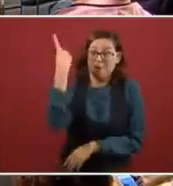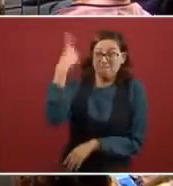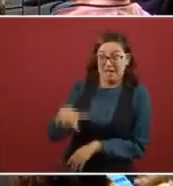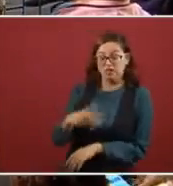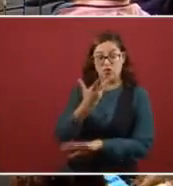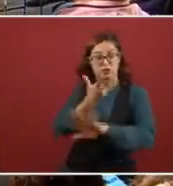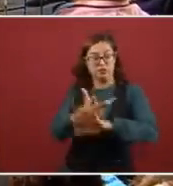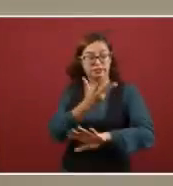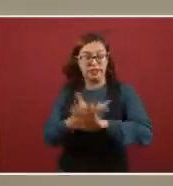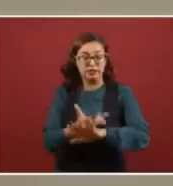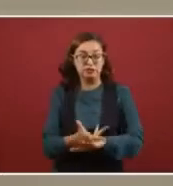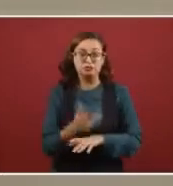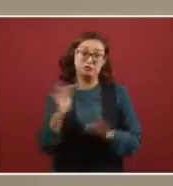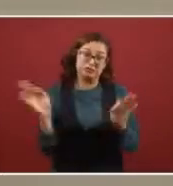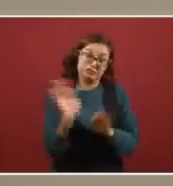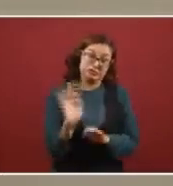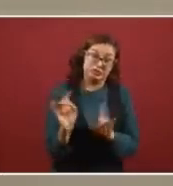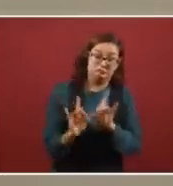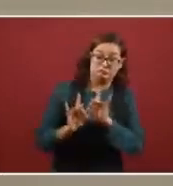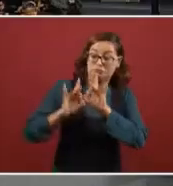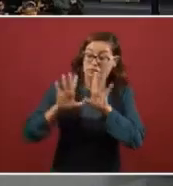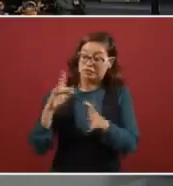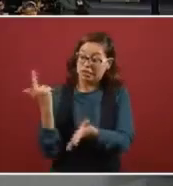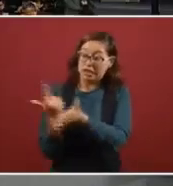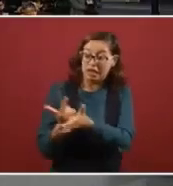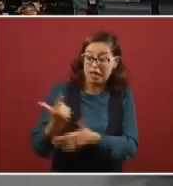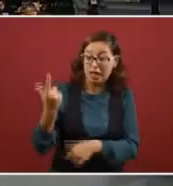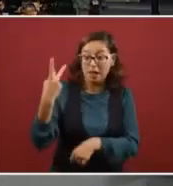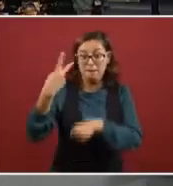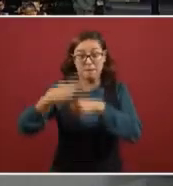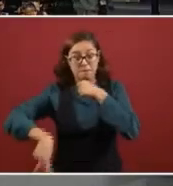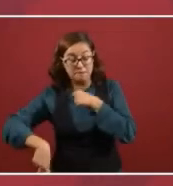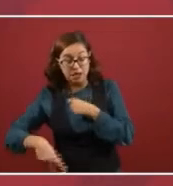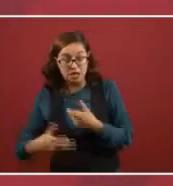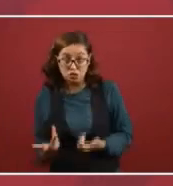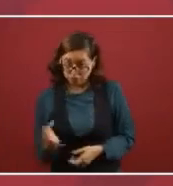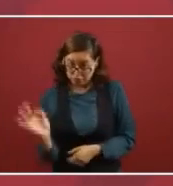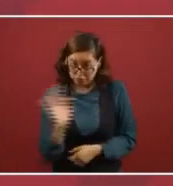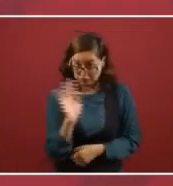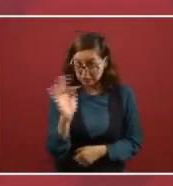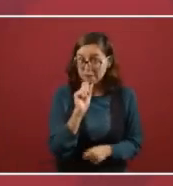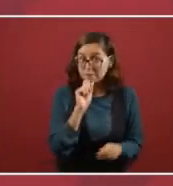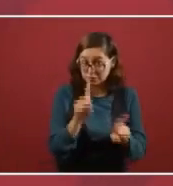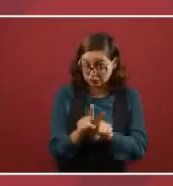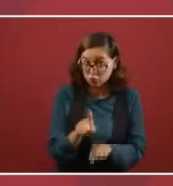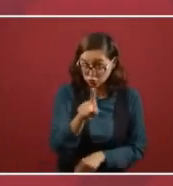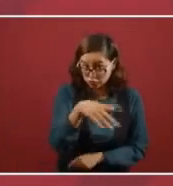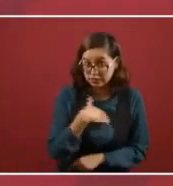generating the same acts that, like the military acts. No, I don't desire it.